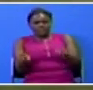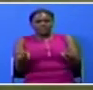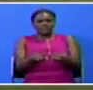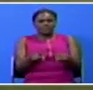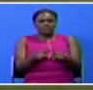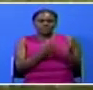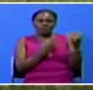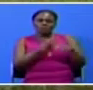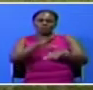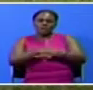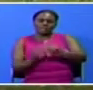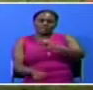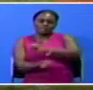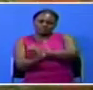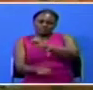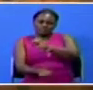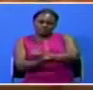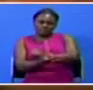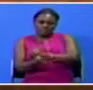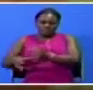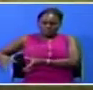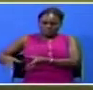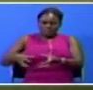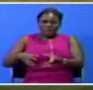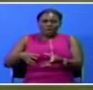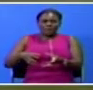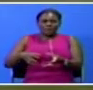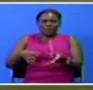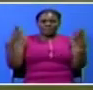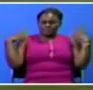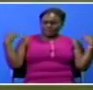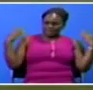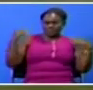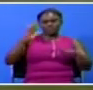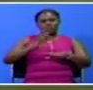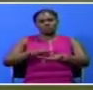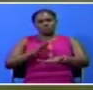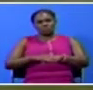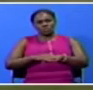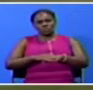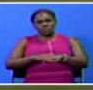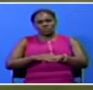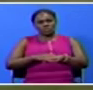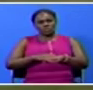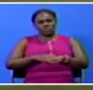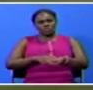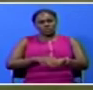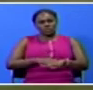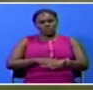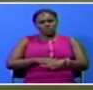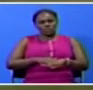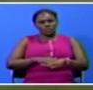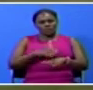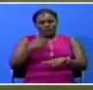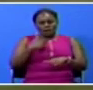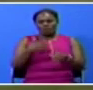mostly for guidance and also for morale boost. The training has been good. There's been good energy in camp. We've had a